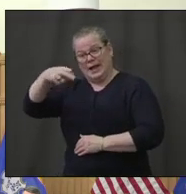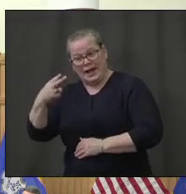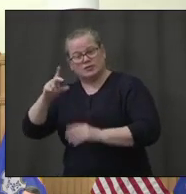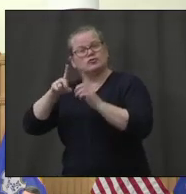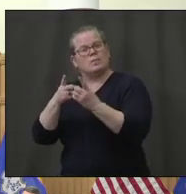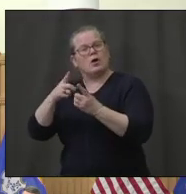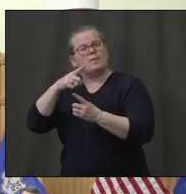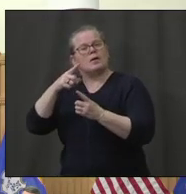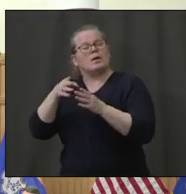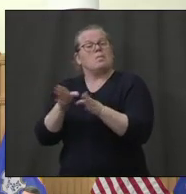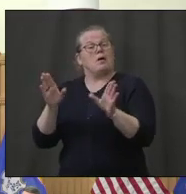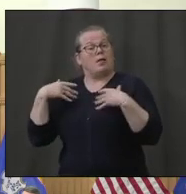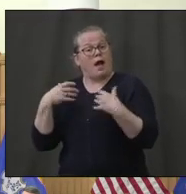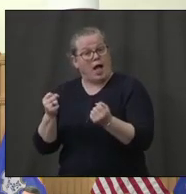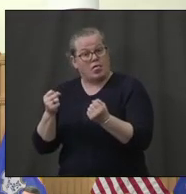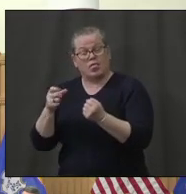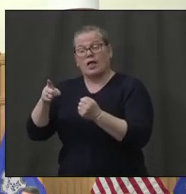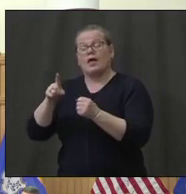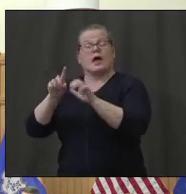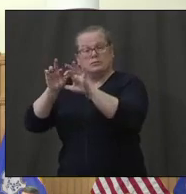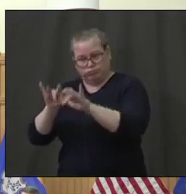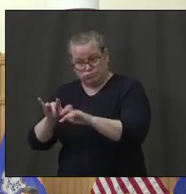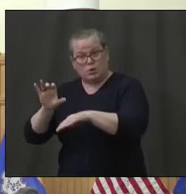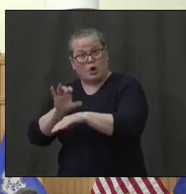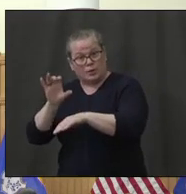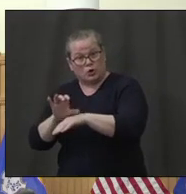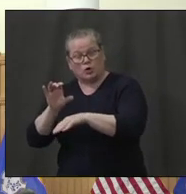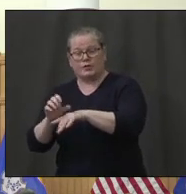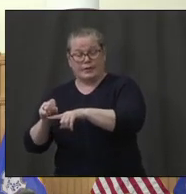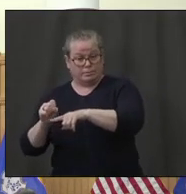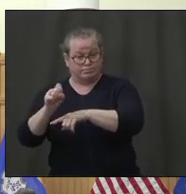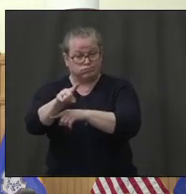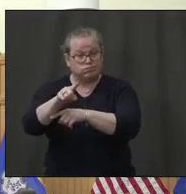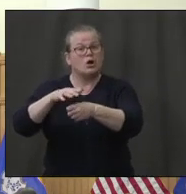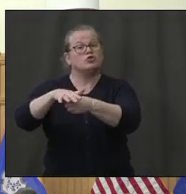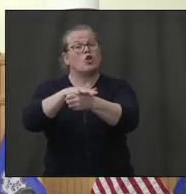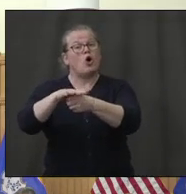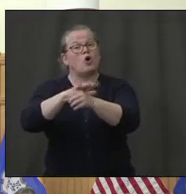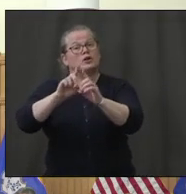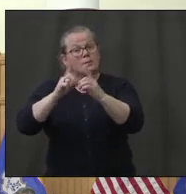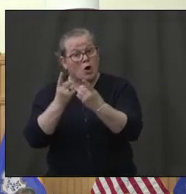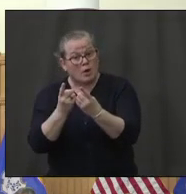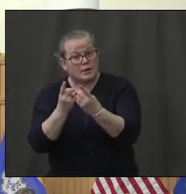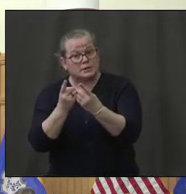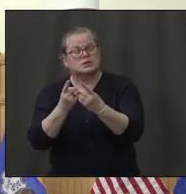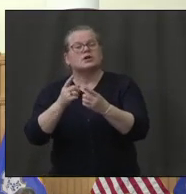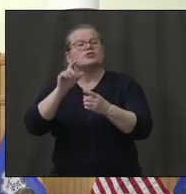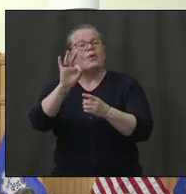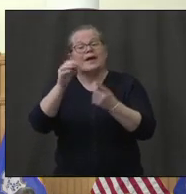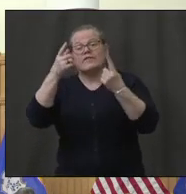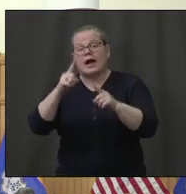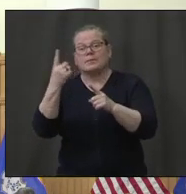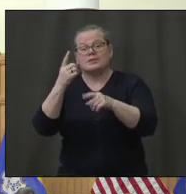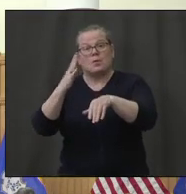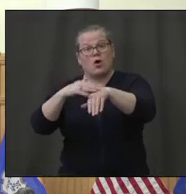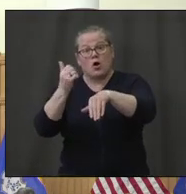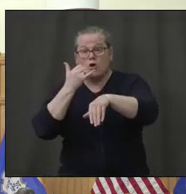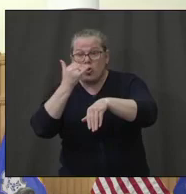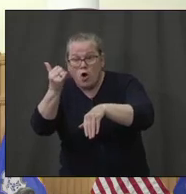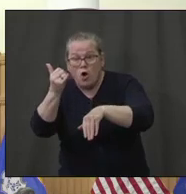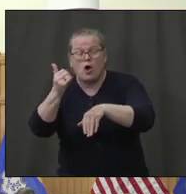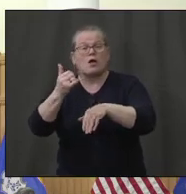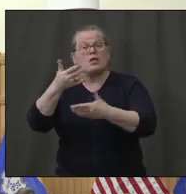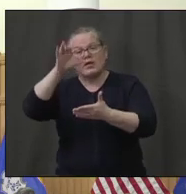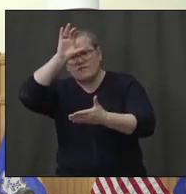health departments are able to put that out to dispatchers so that they know when they send out first responders, they are going to a place where there is a